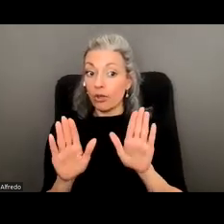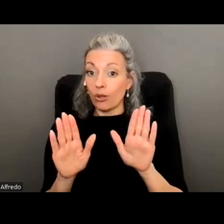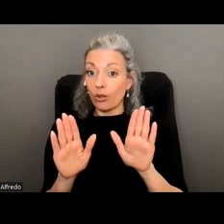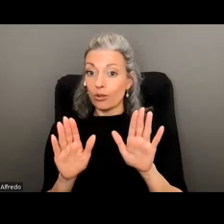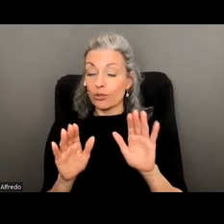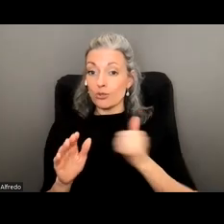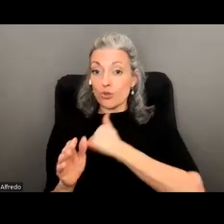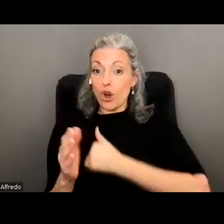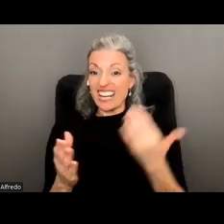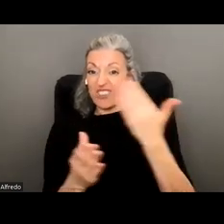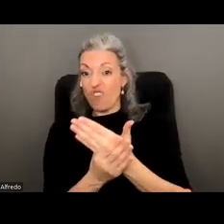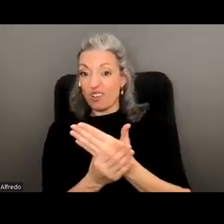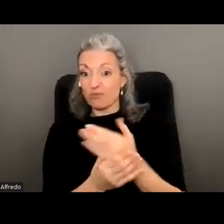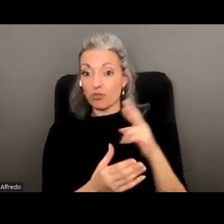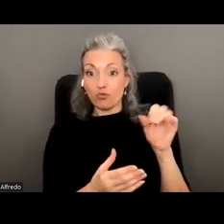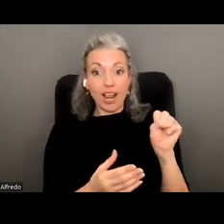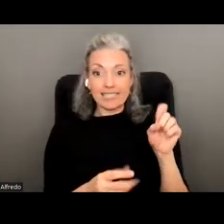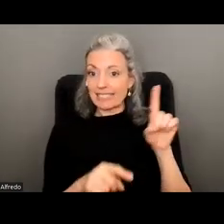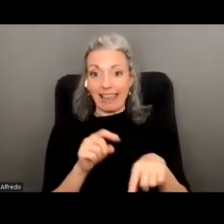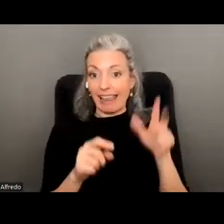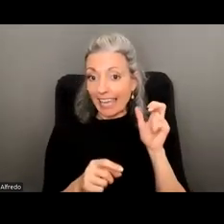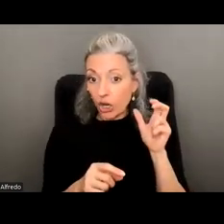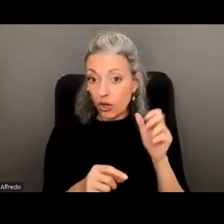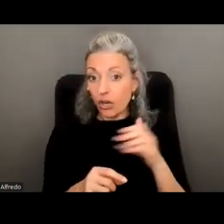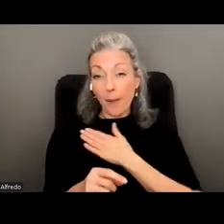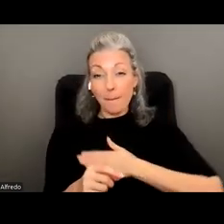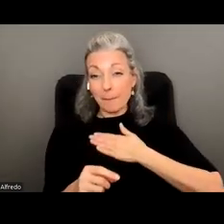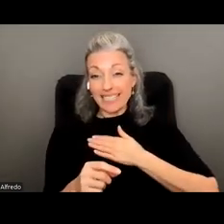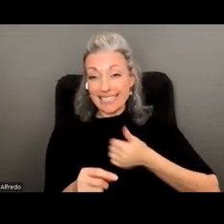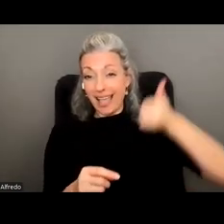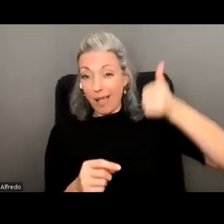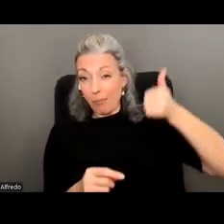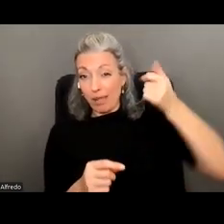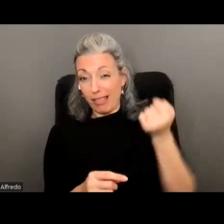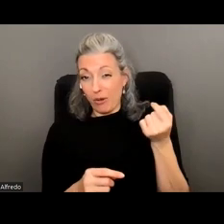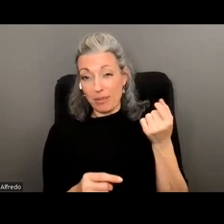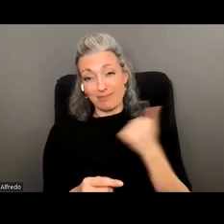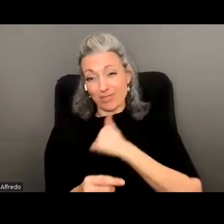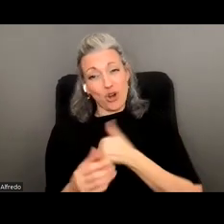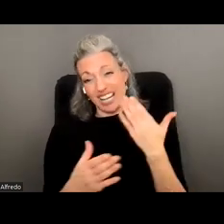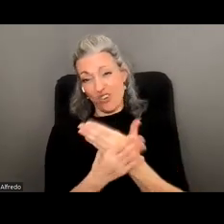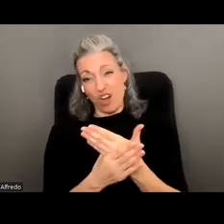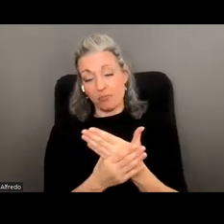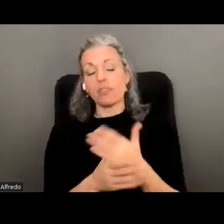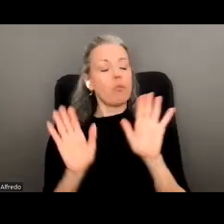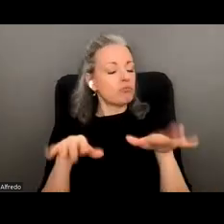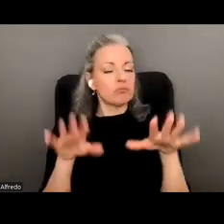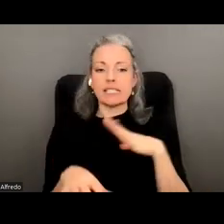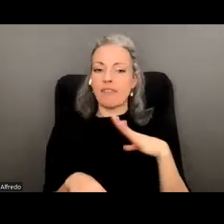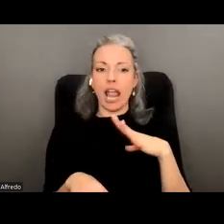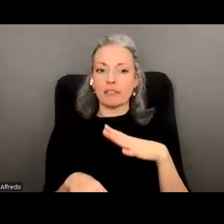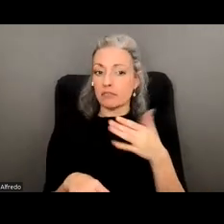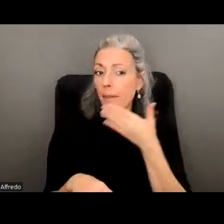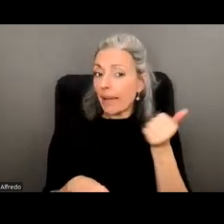No, folks are having please. some issues with the volume. If you could just possibly turn the volume up a bit. Sorry to interrupt you. Thank you. No, thank you for that. Is that a little bit